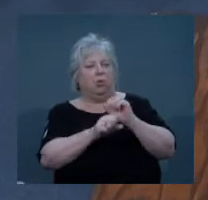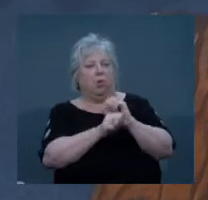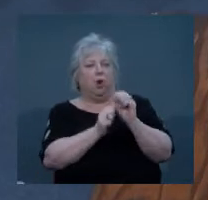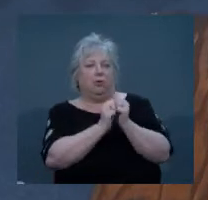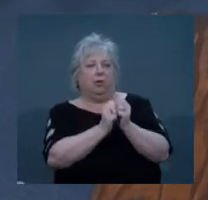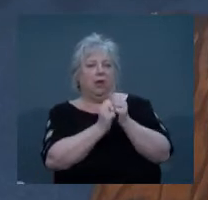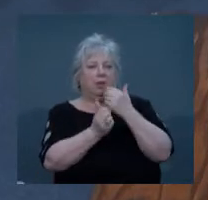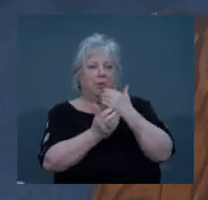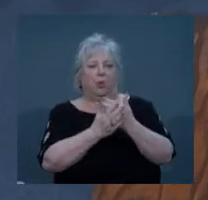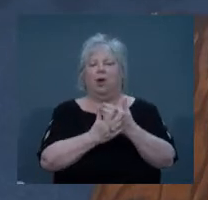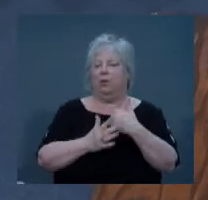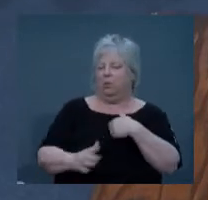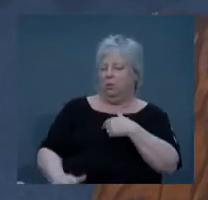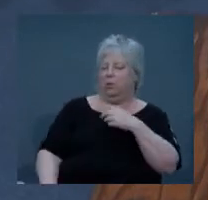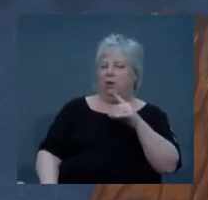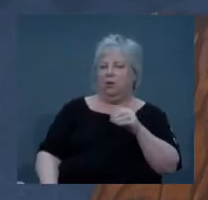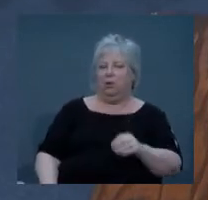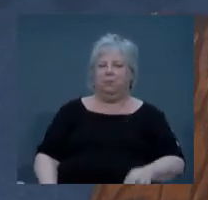we do. Okay, good.